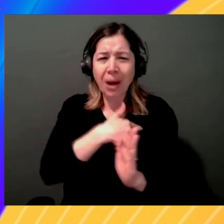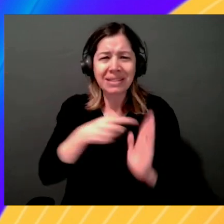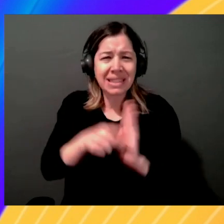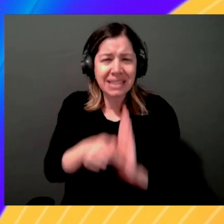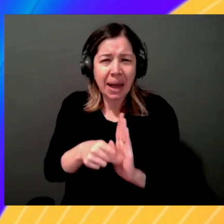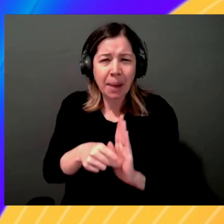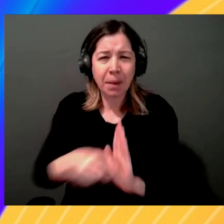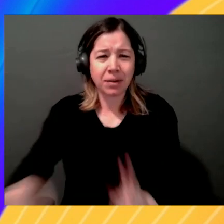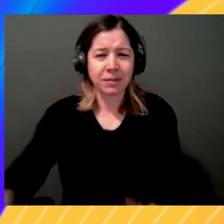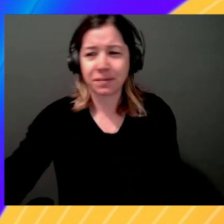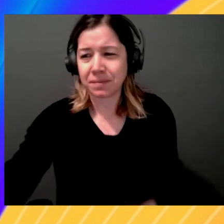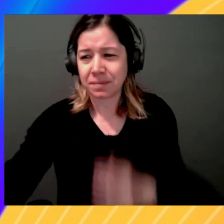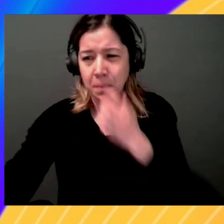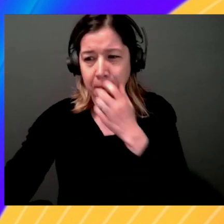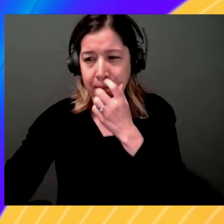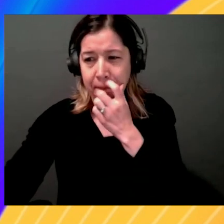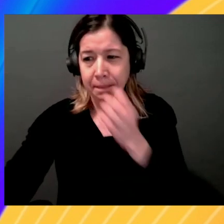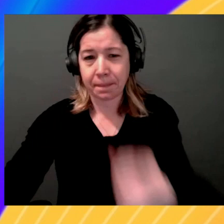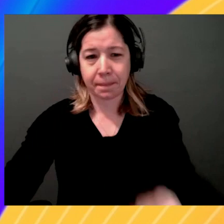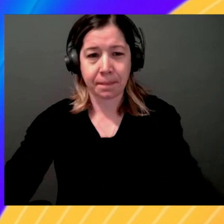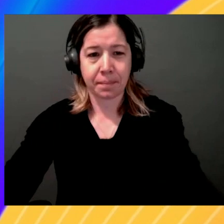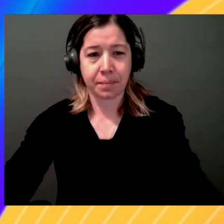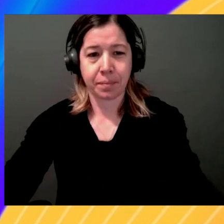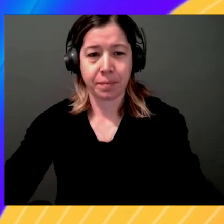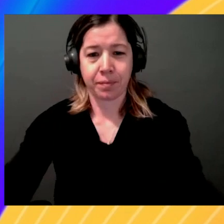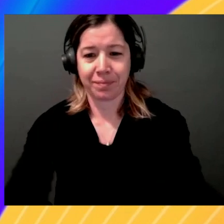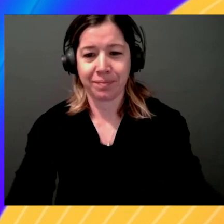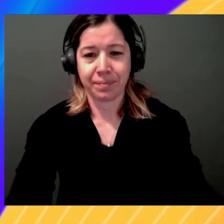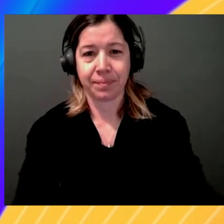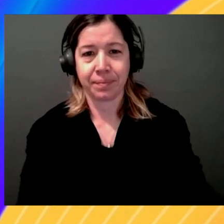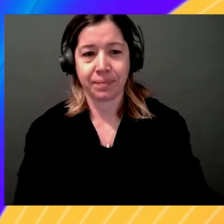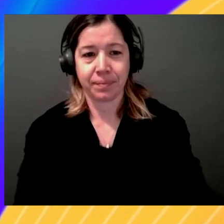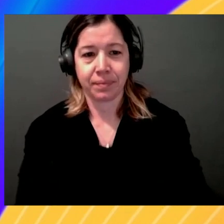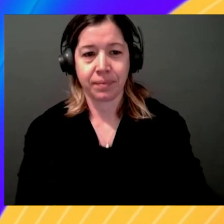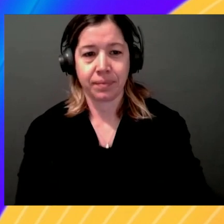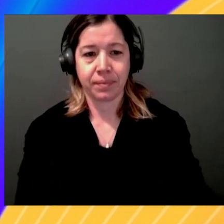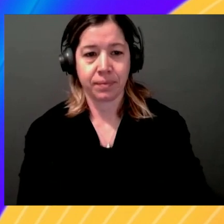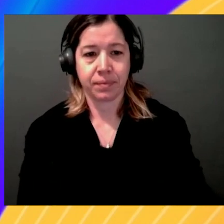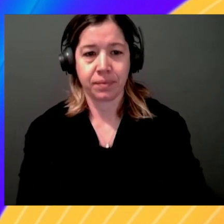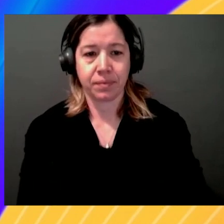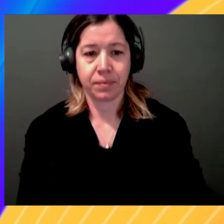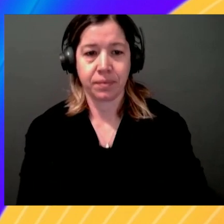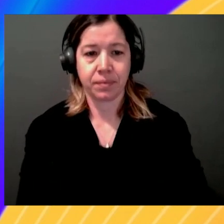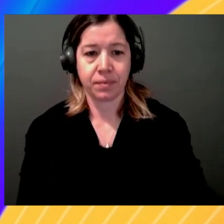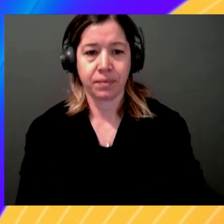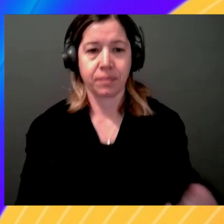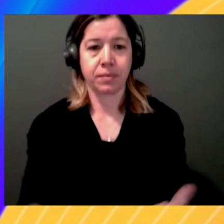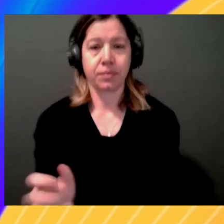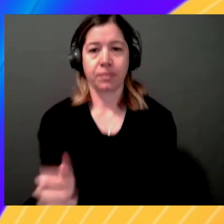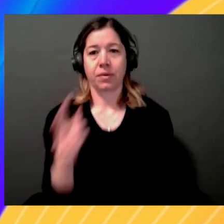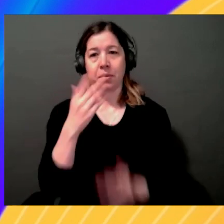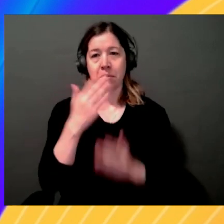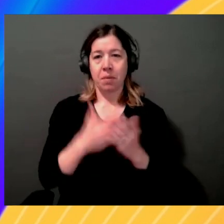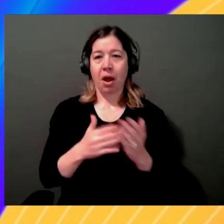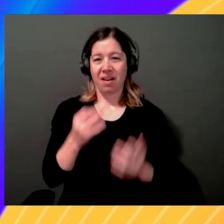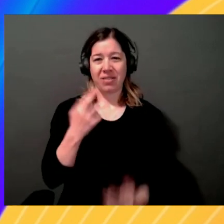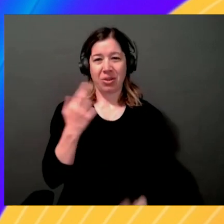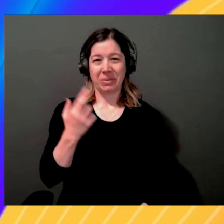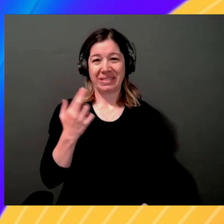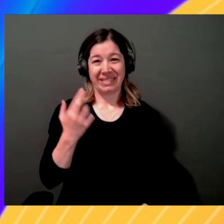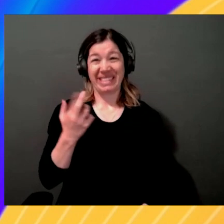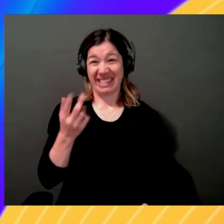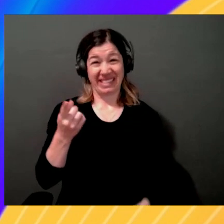think part of the reason that we went towards Personalize was the opportunity to iterate